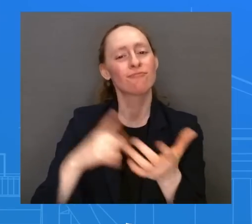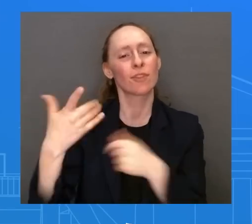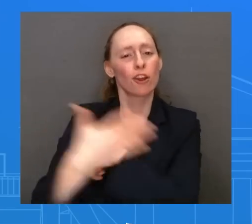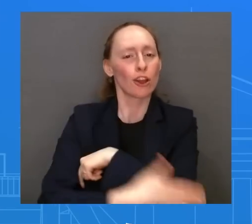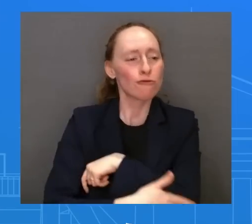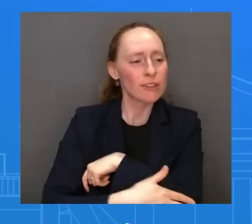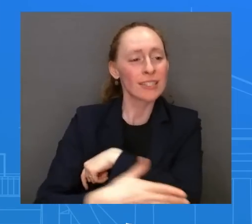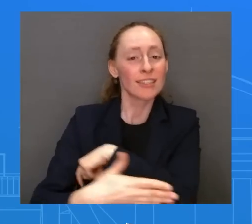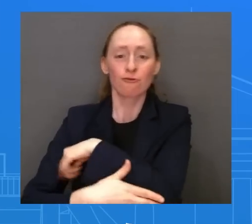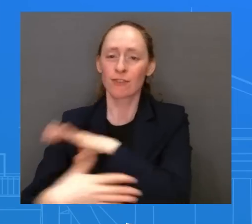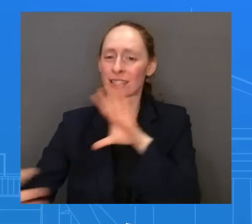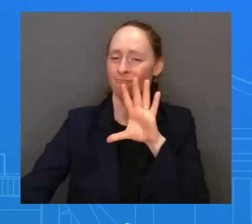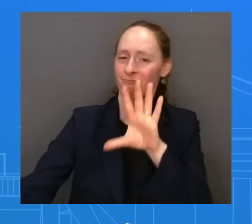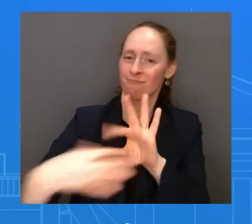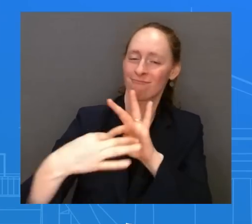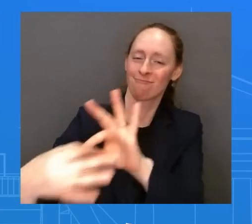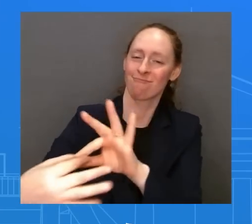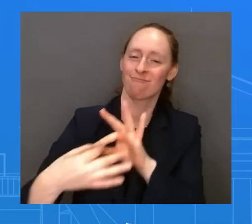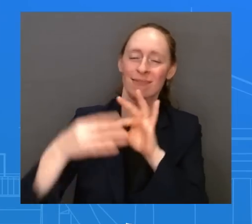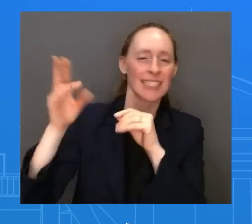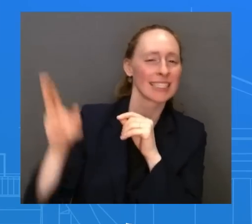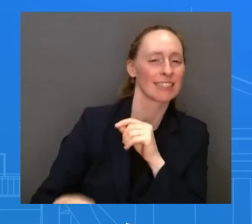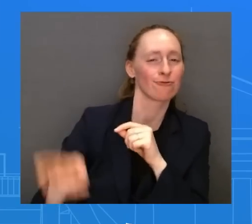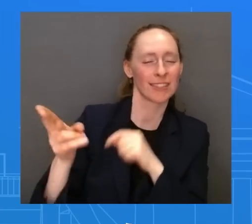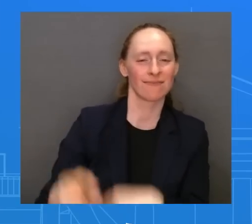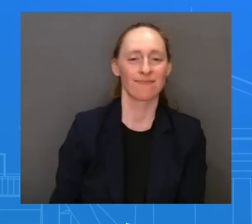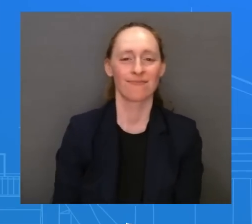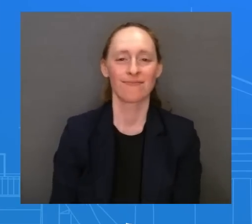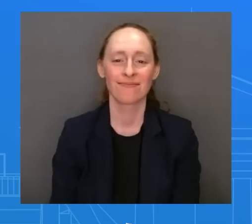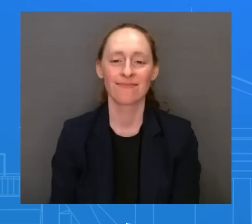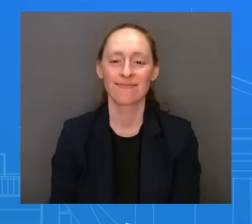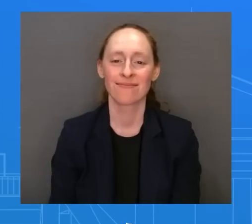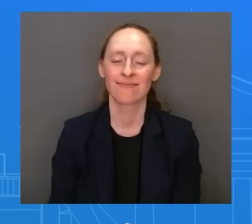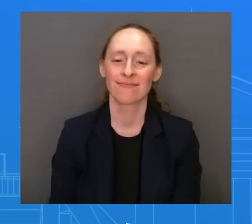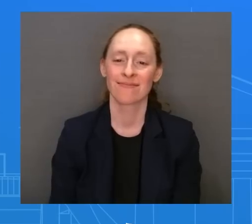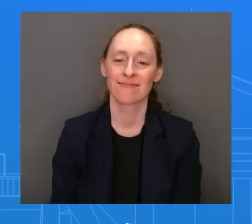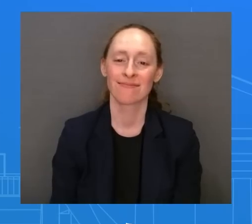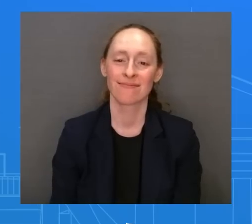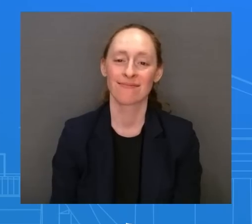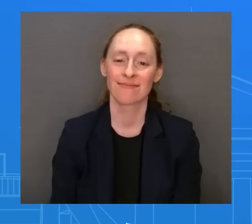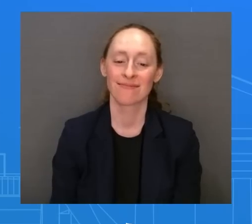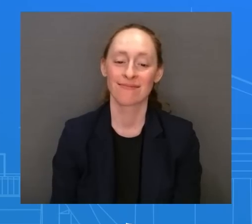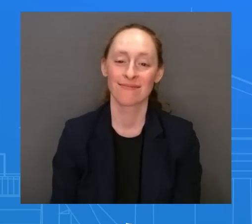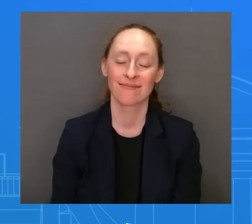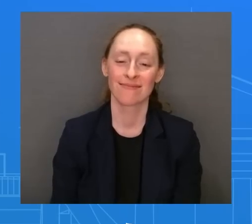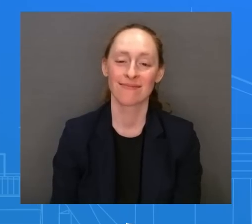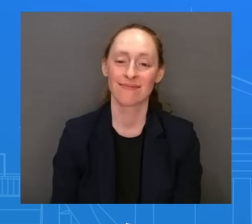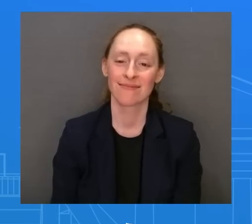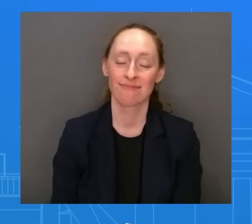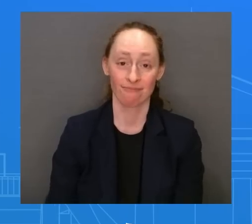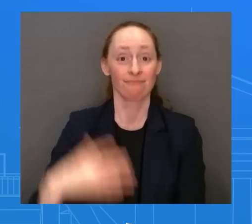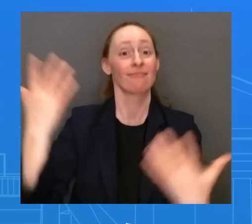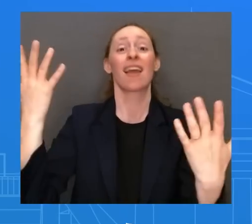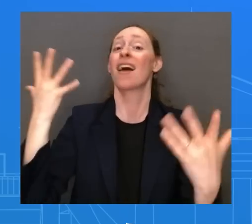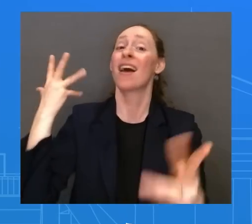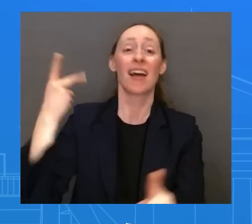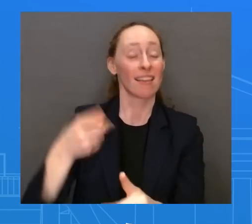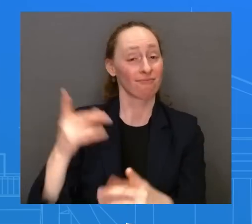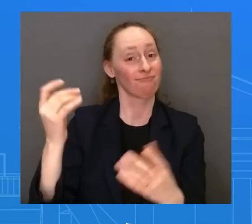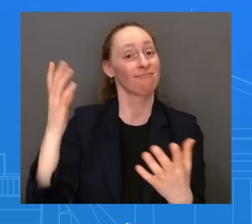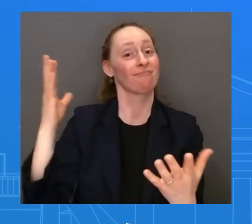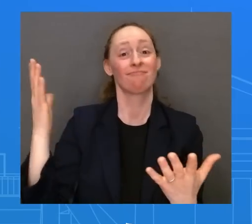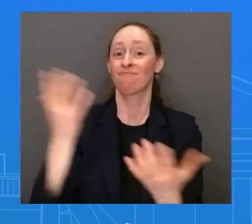trip now finally as you as many of you know over the past many months departments and agency key to the